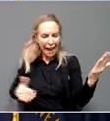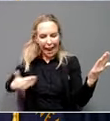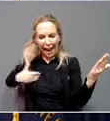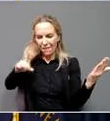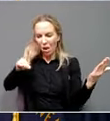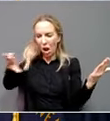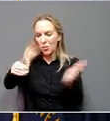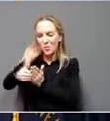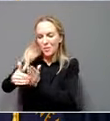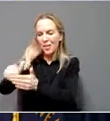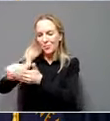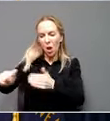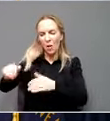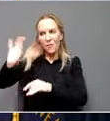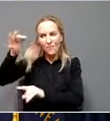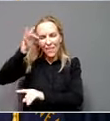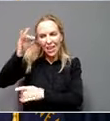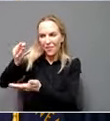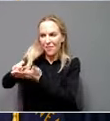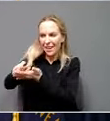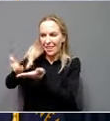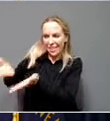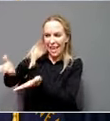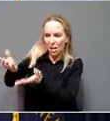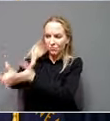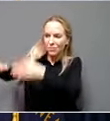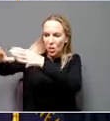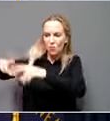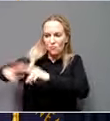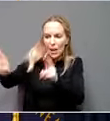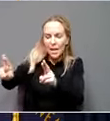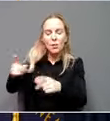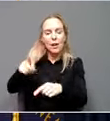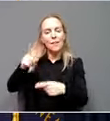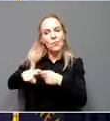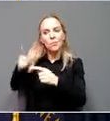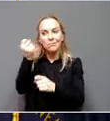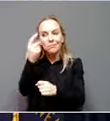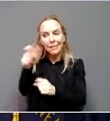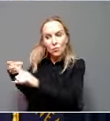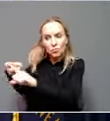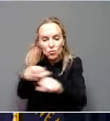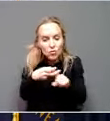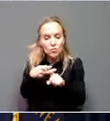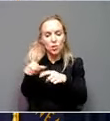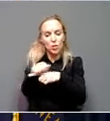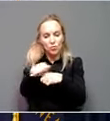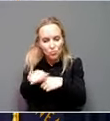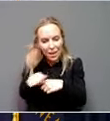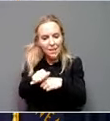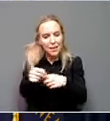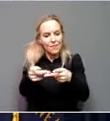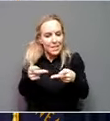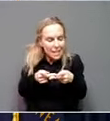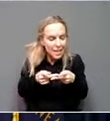funds ready and dedicated to it, but you got to recruit in and train and get the facilities and other